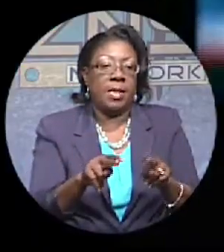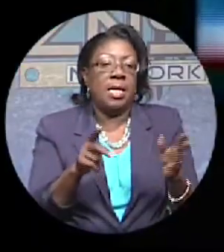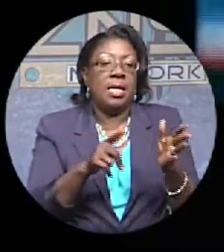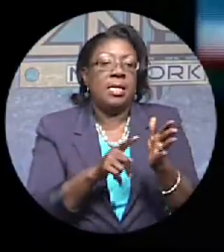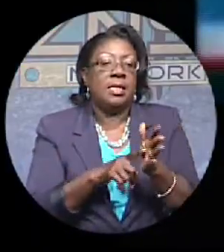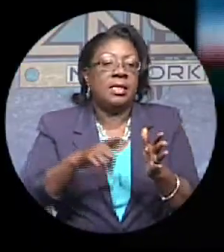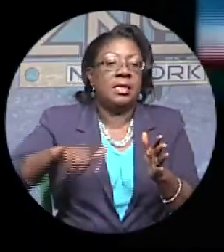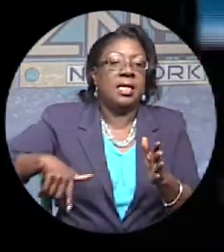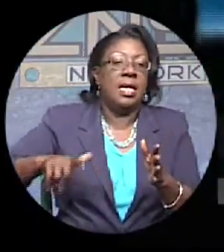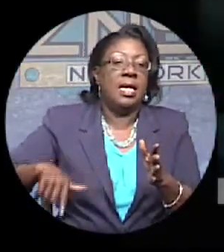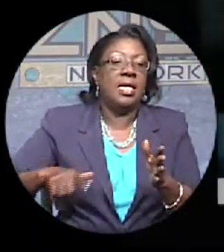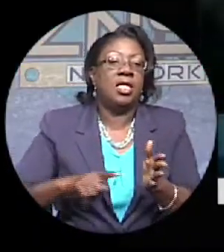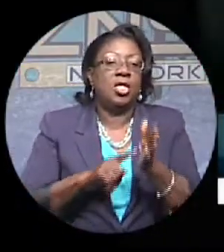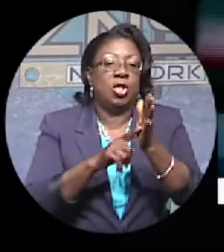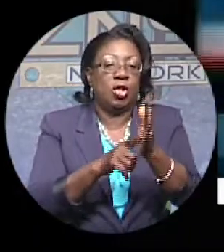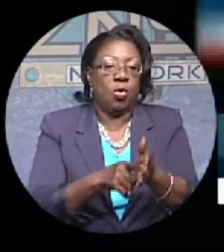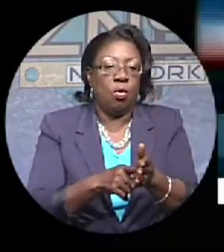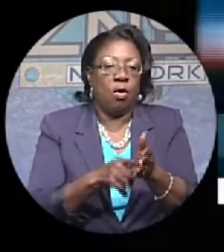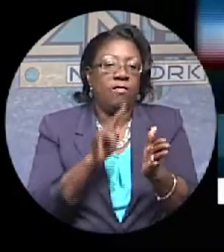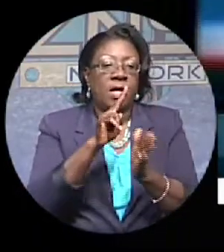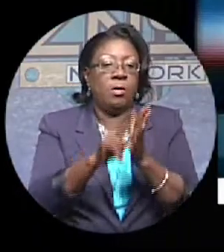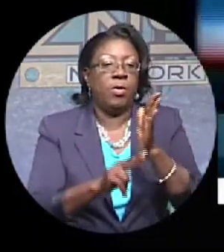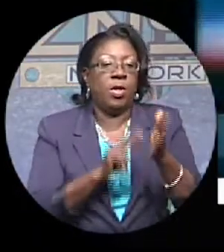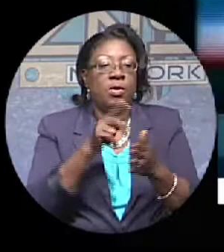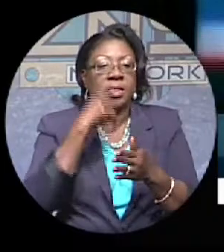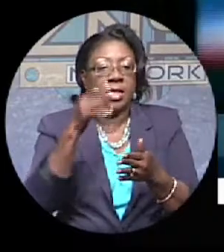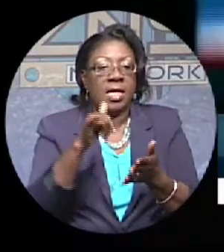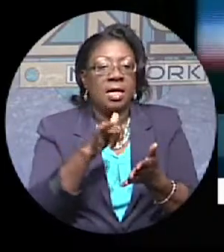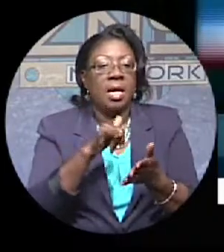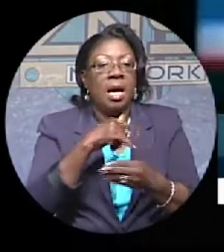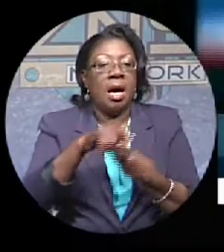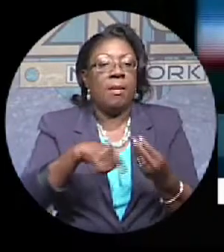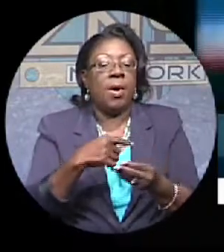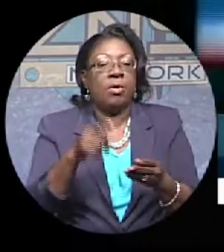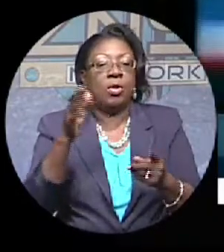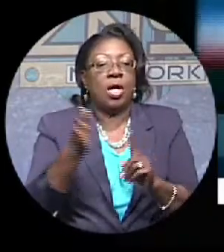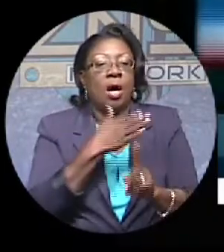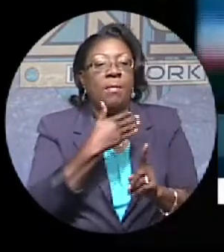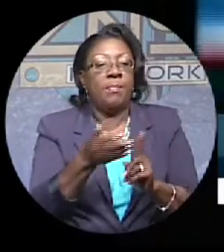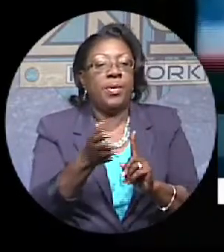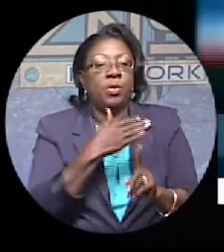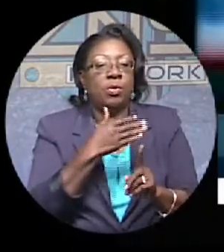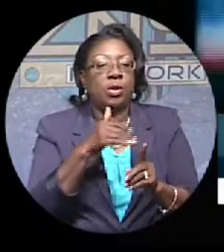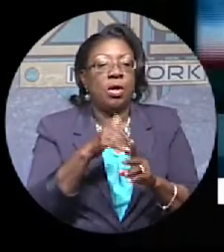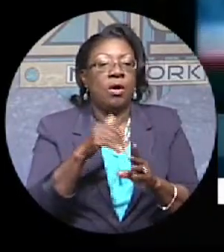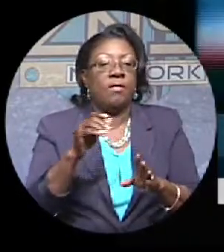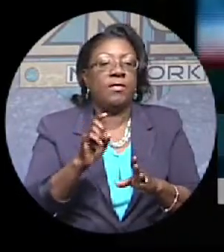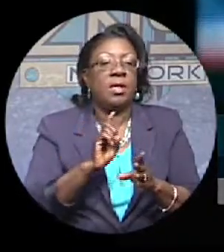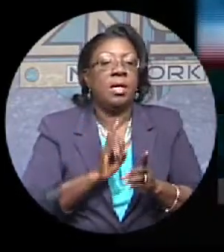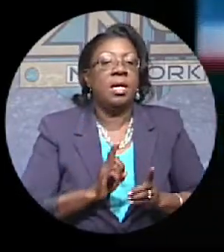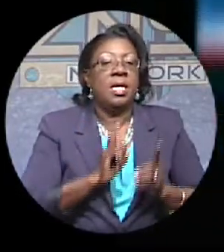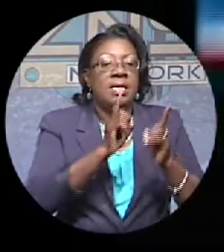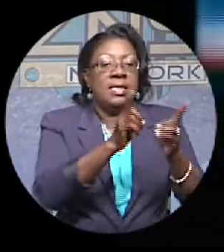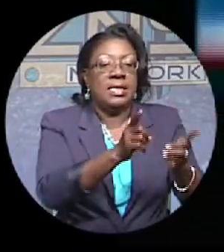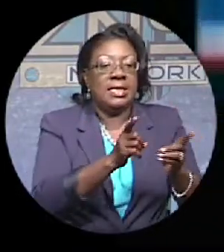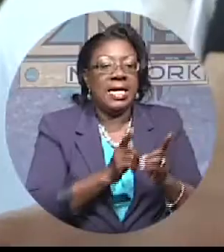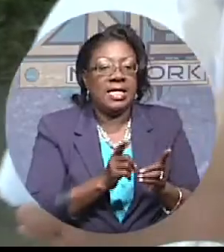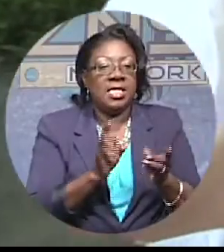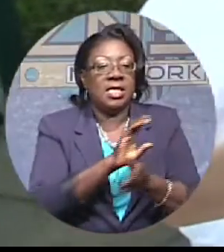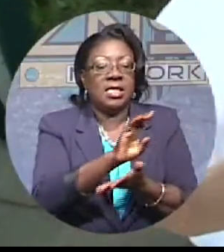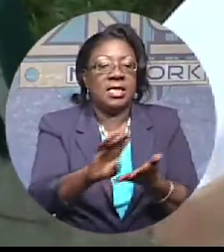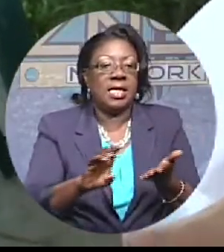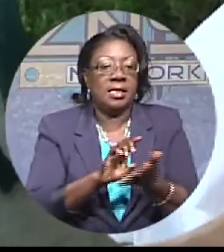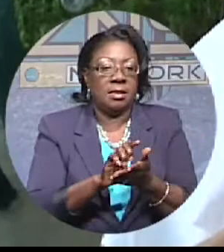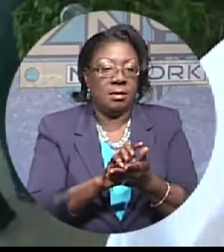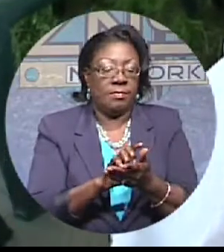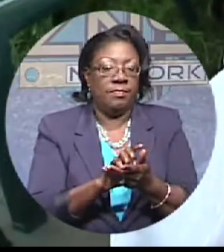latest revelation of that video purporting abuse of the detention center, released online by Cuban protest group The Democracy Movement, led